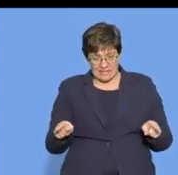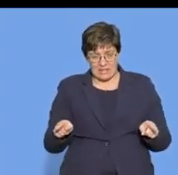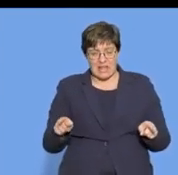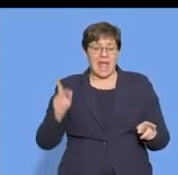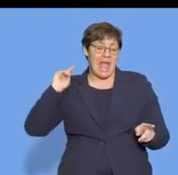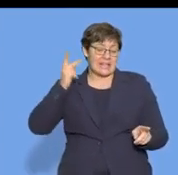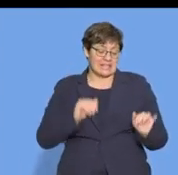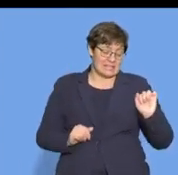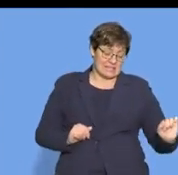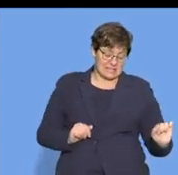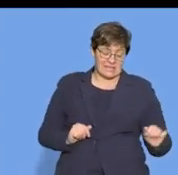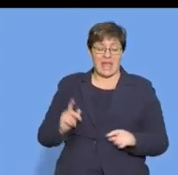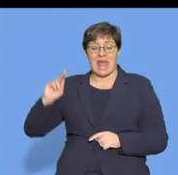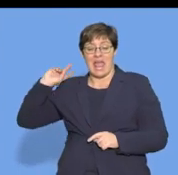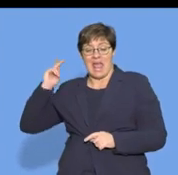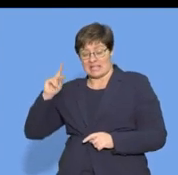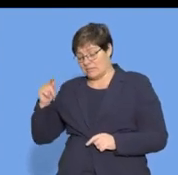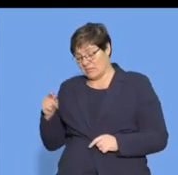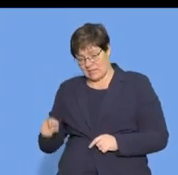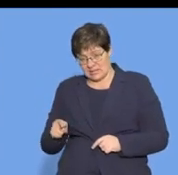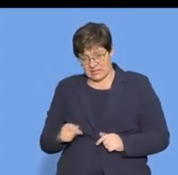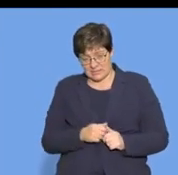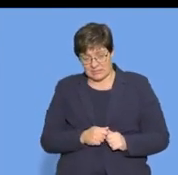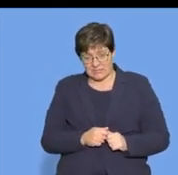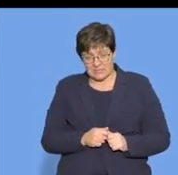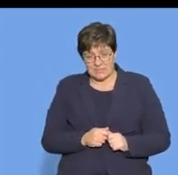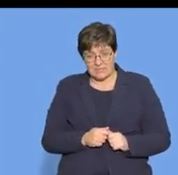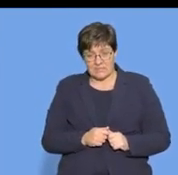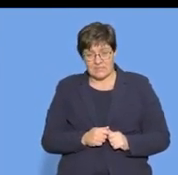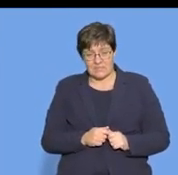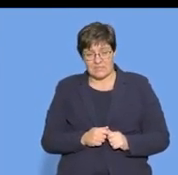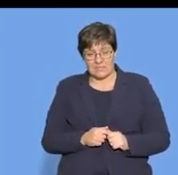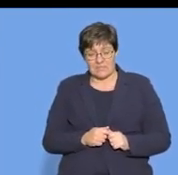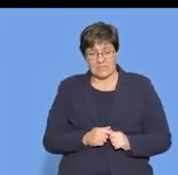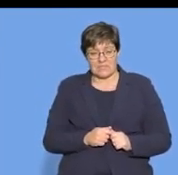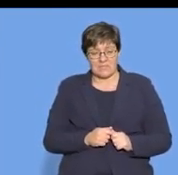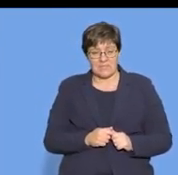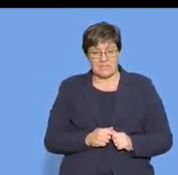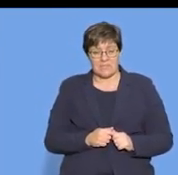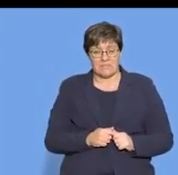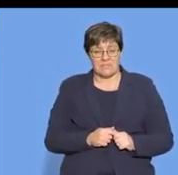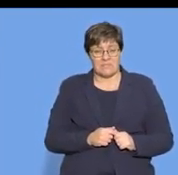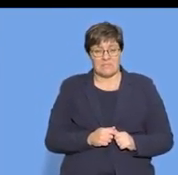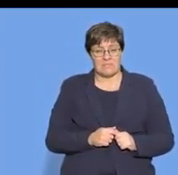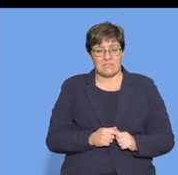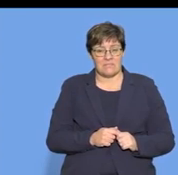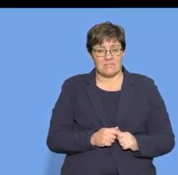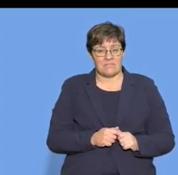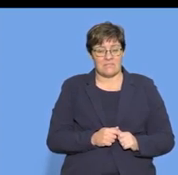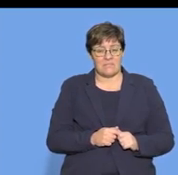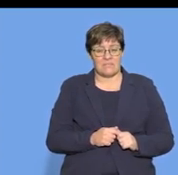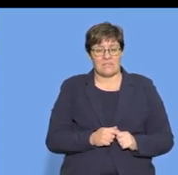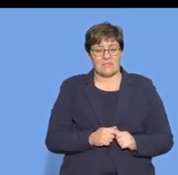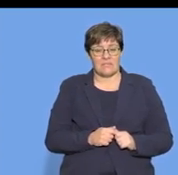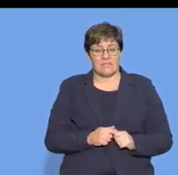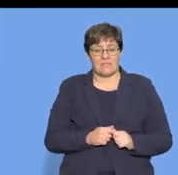the ancestor species, which in this case would be the dinosaurs, and the descendant species that follows, which in